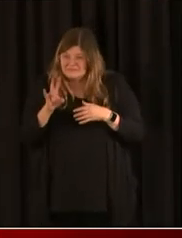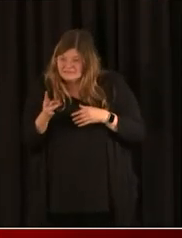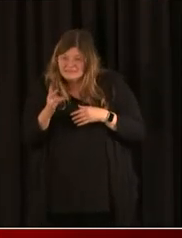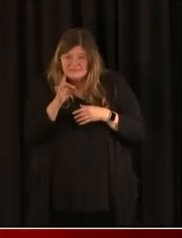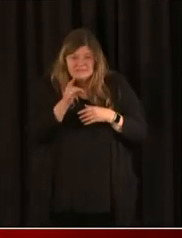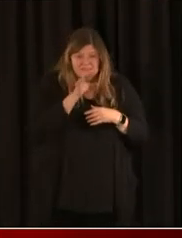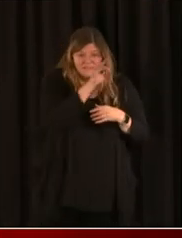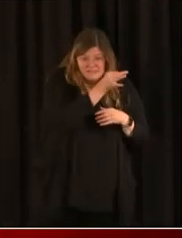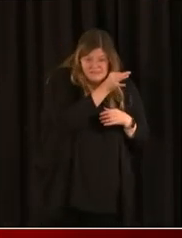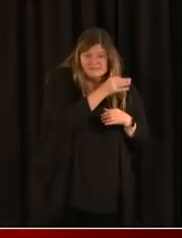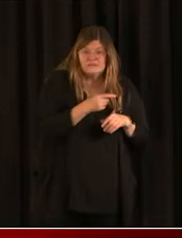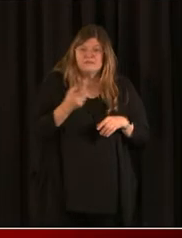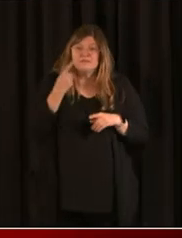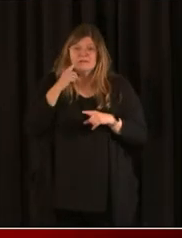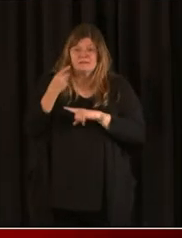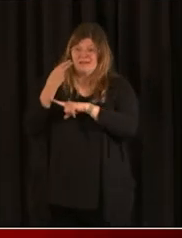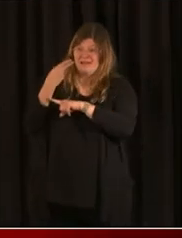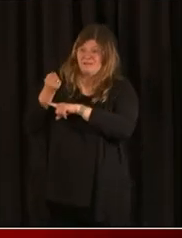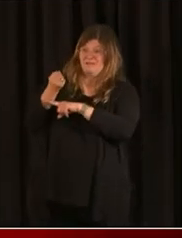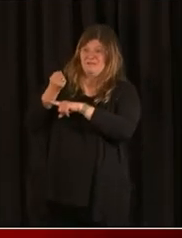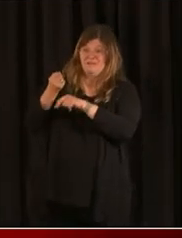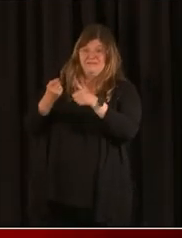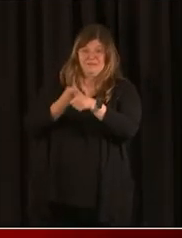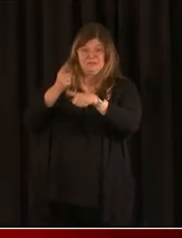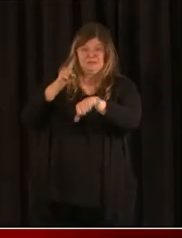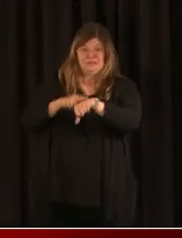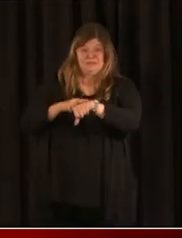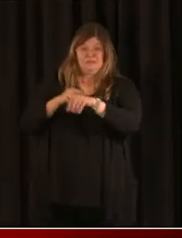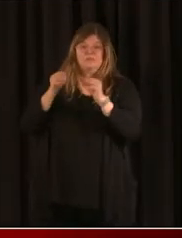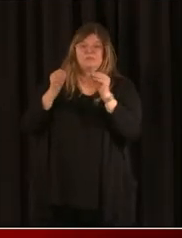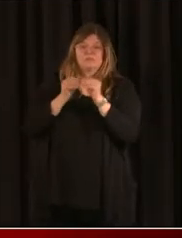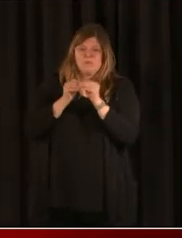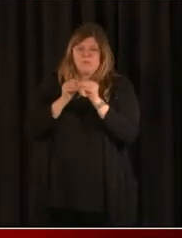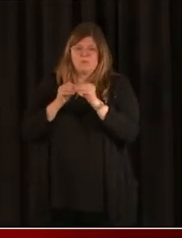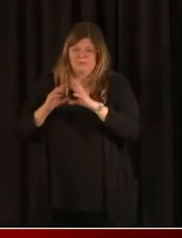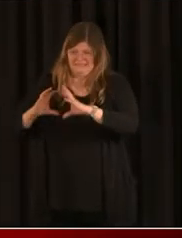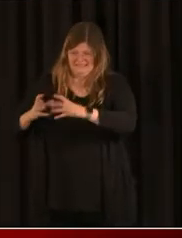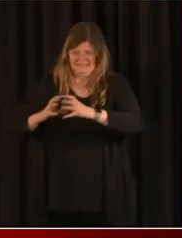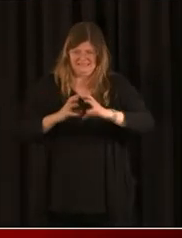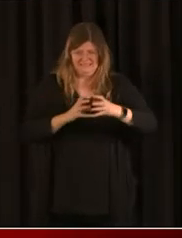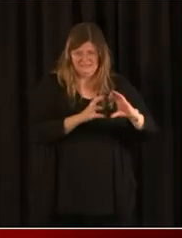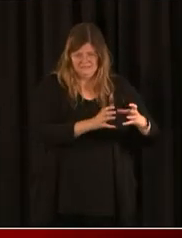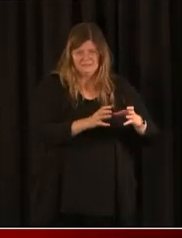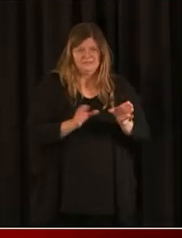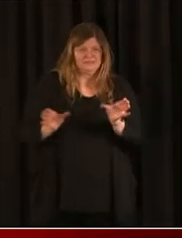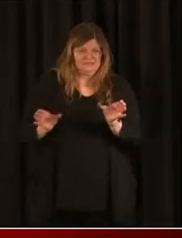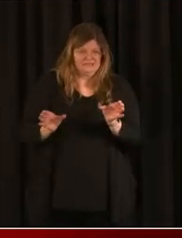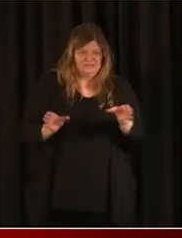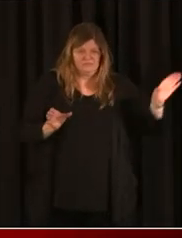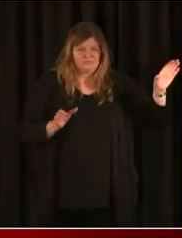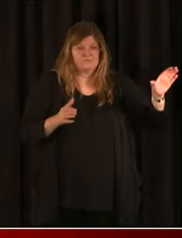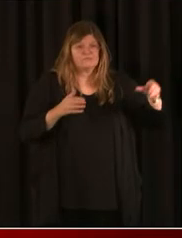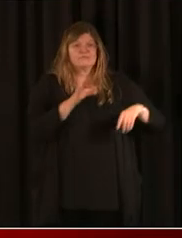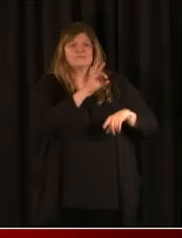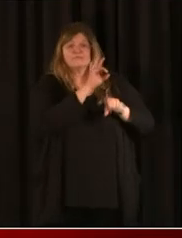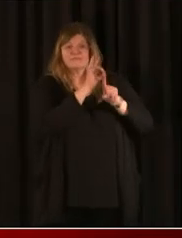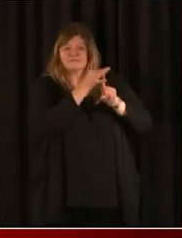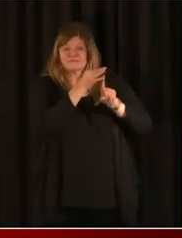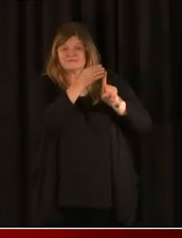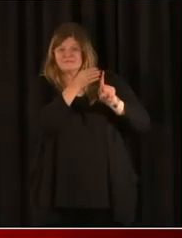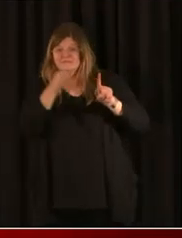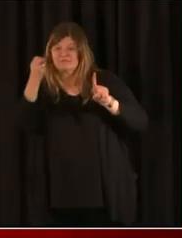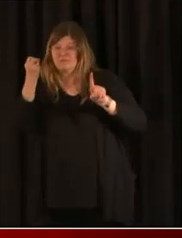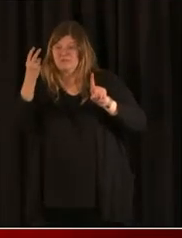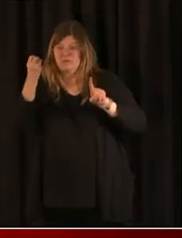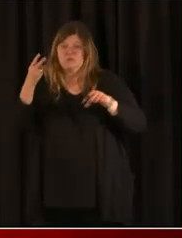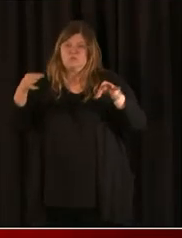graders who are experiencing high school for the first time, who could more easily be cohorted, or 12th graders who are in that critical year of